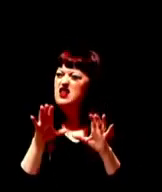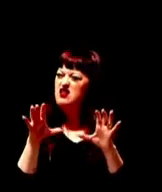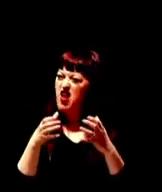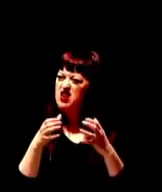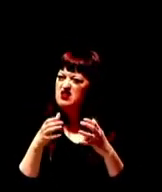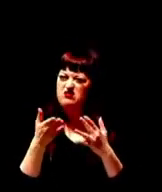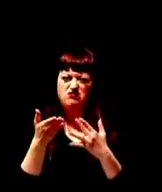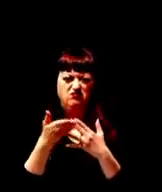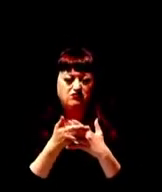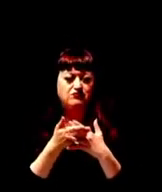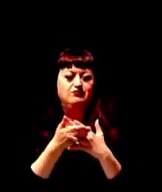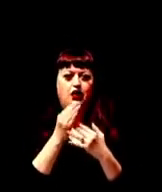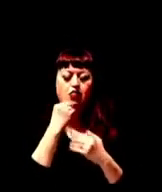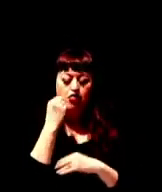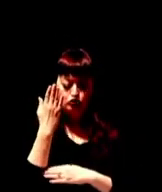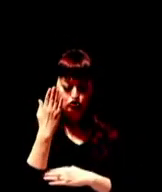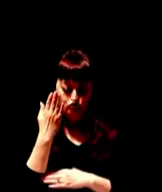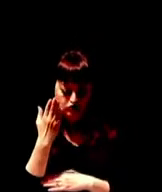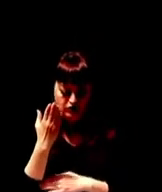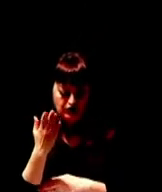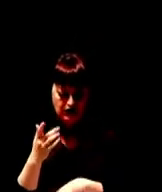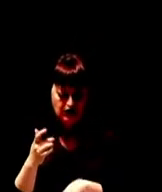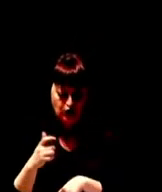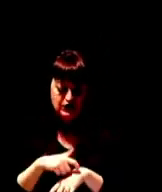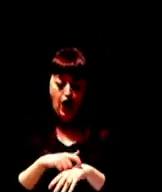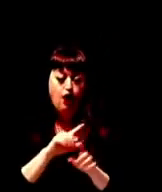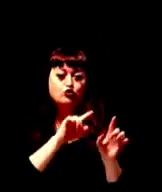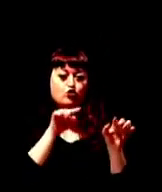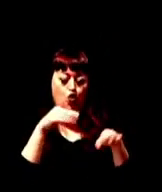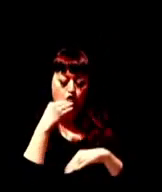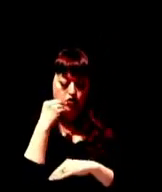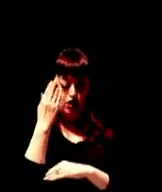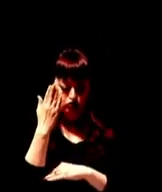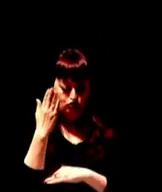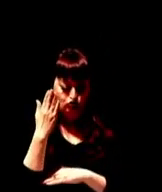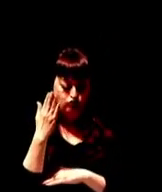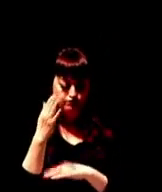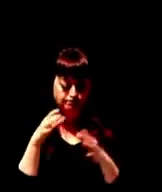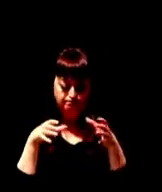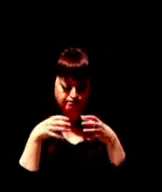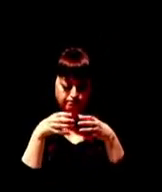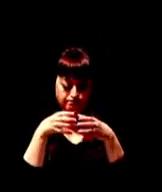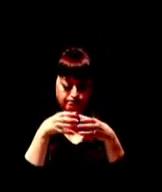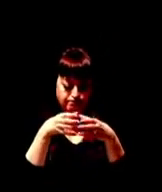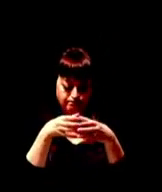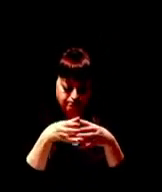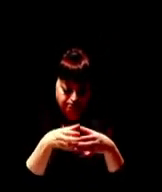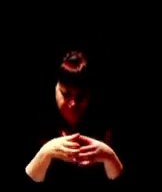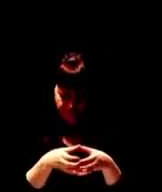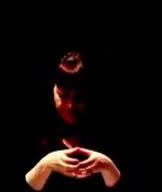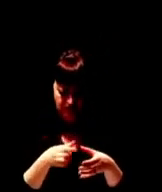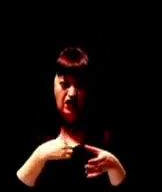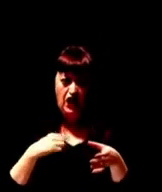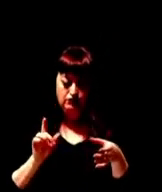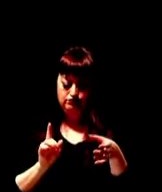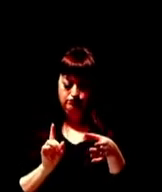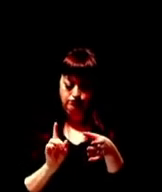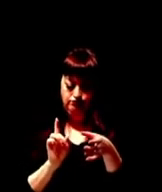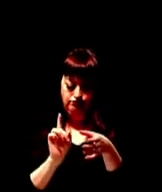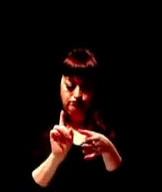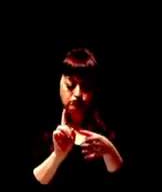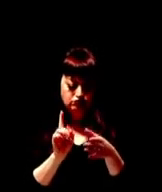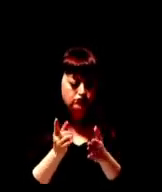for lunch, everyone went into their separate groups and headed down to the lunchroom, and I kind of hanged out behind them. And then